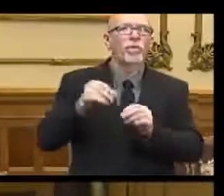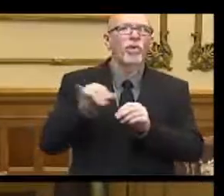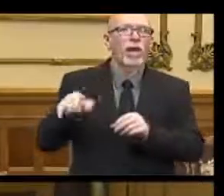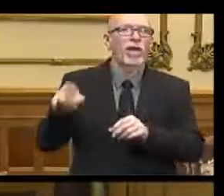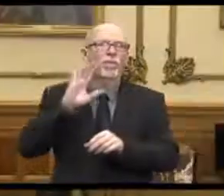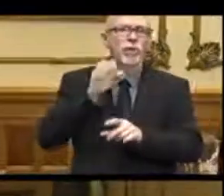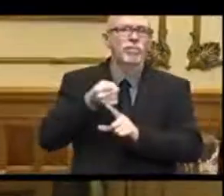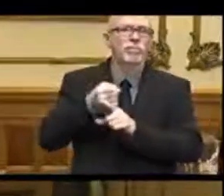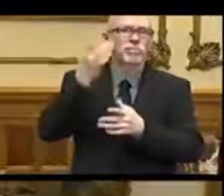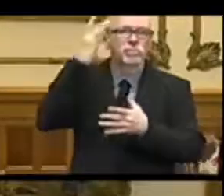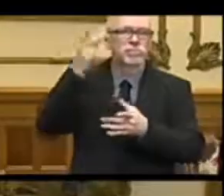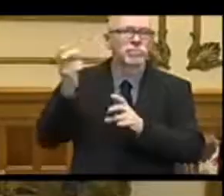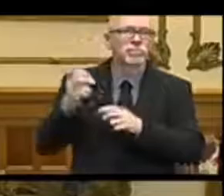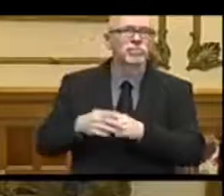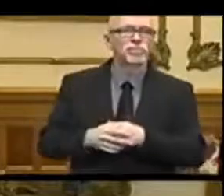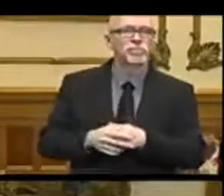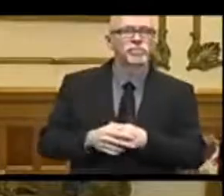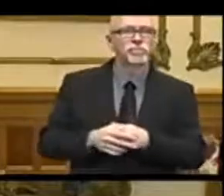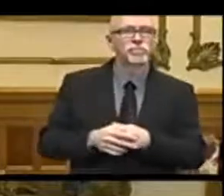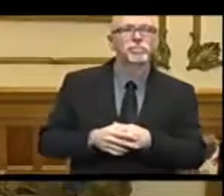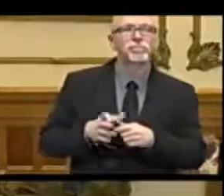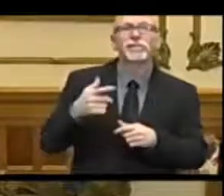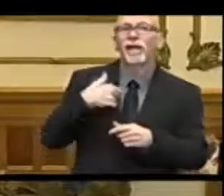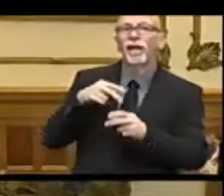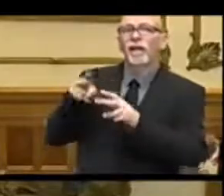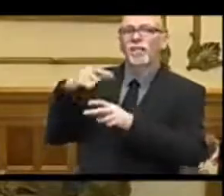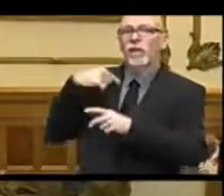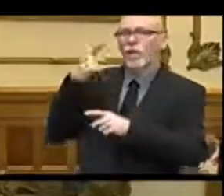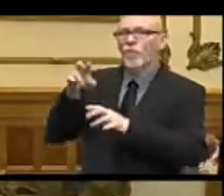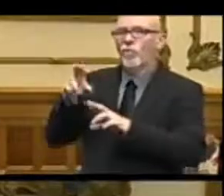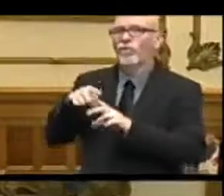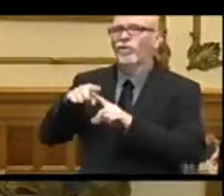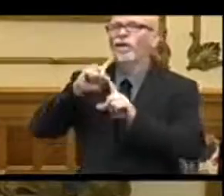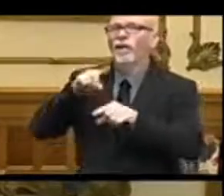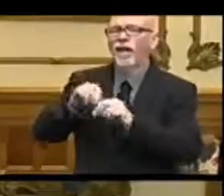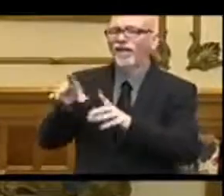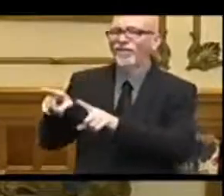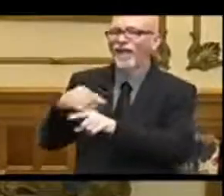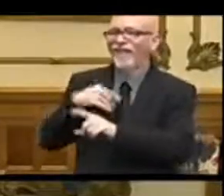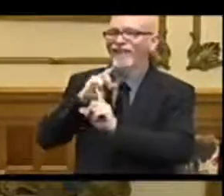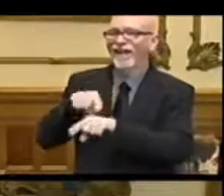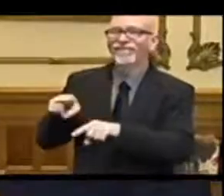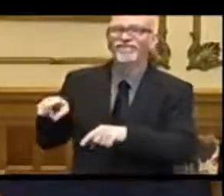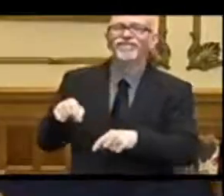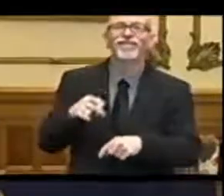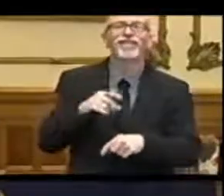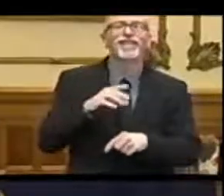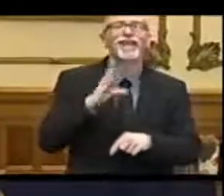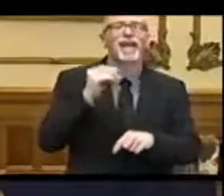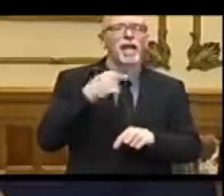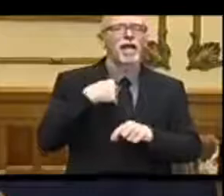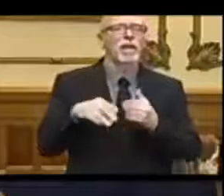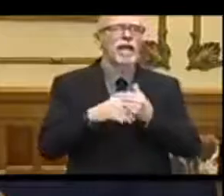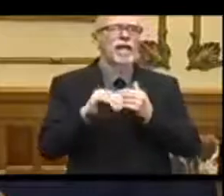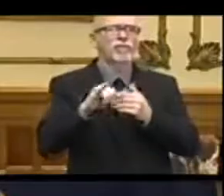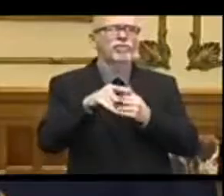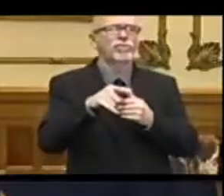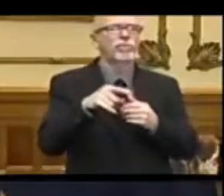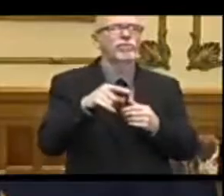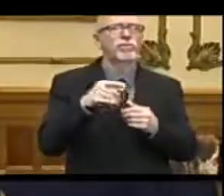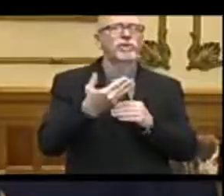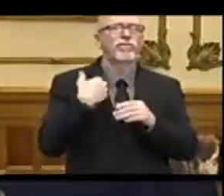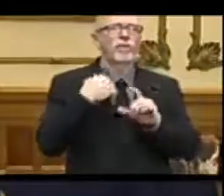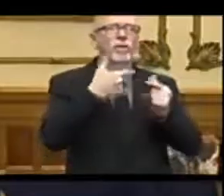to become ill. I went to you because you look like you had something on your mind, and you obviously did. And I would just add very quickly, and we'll get to